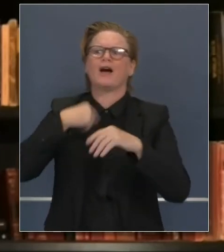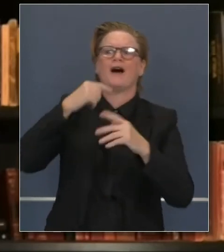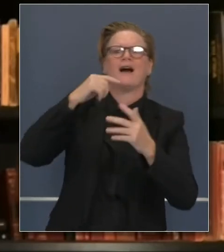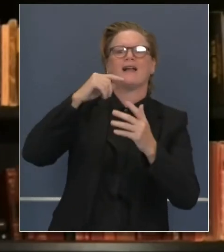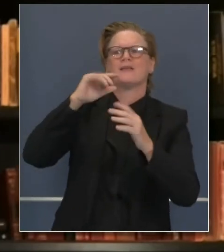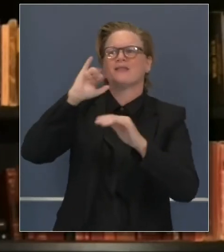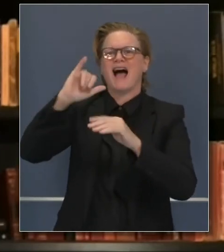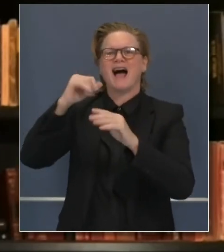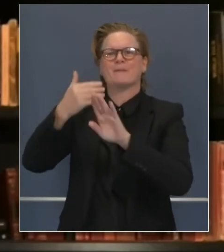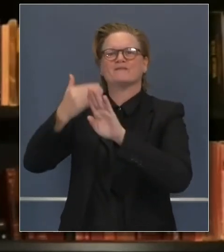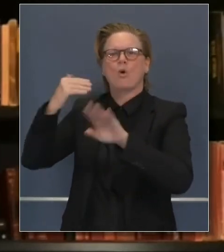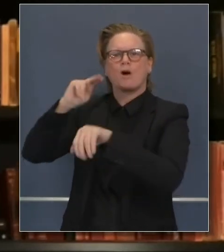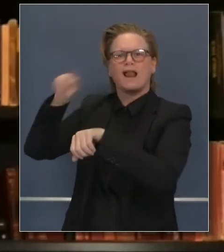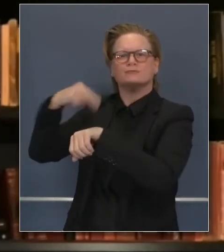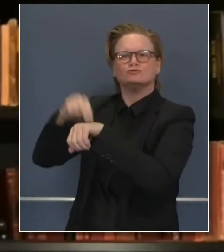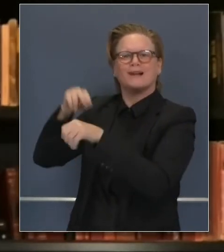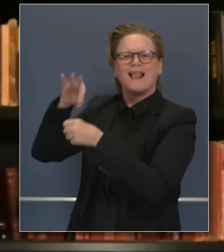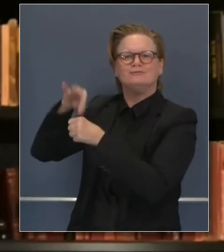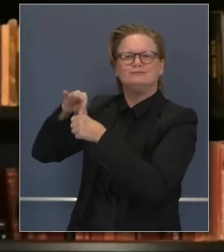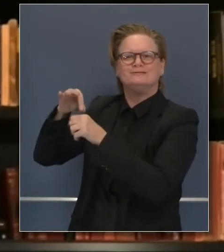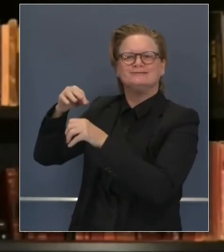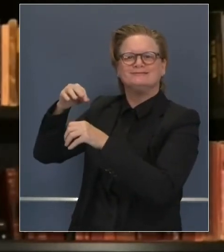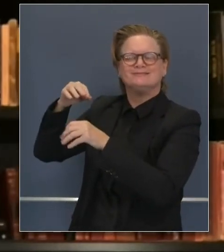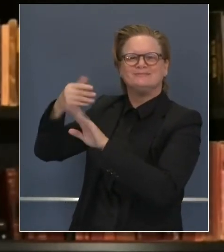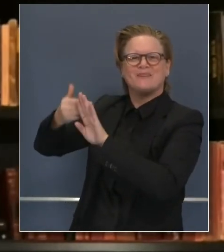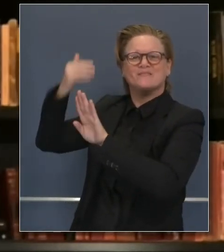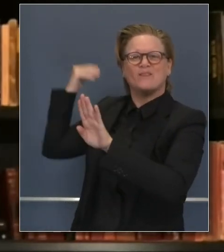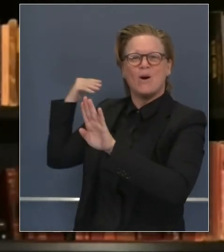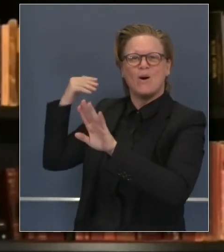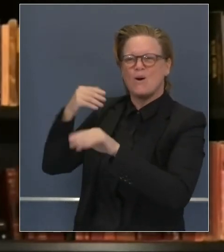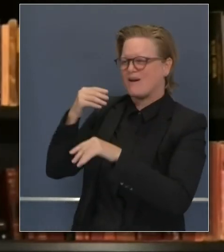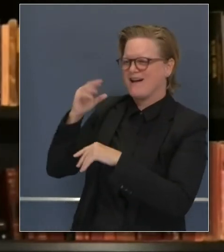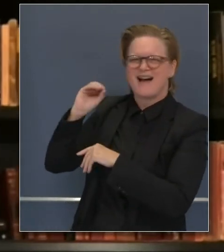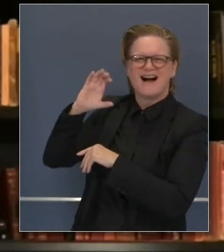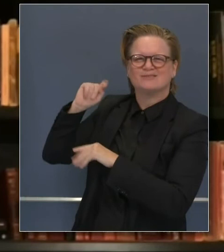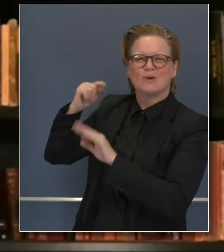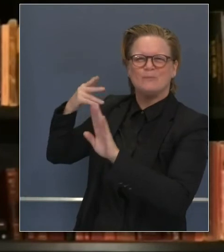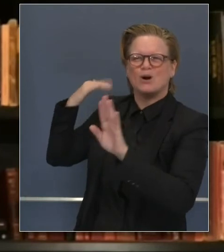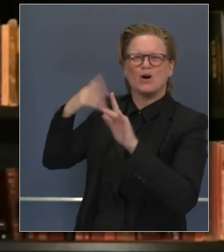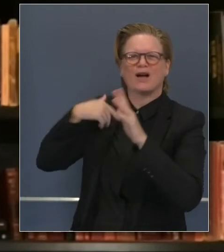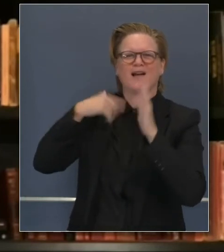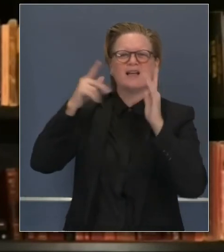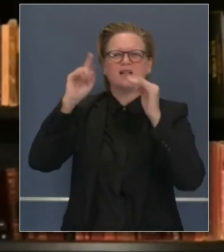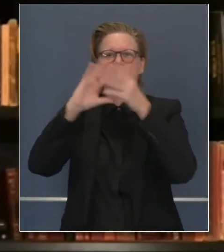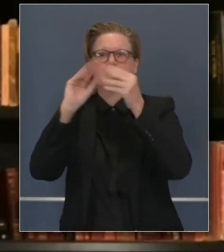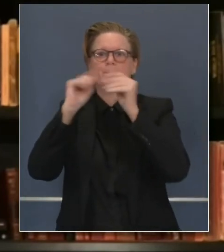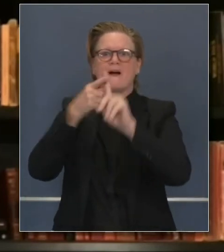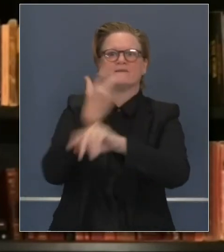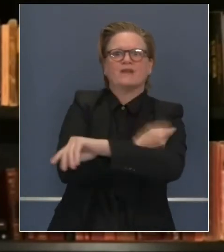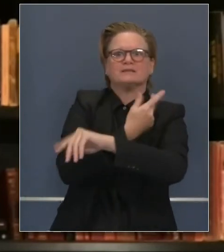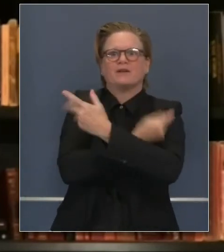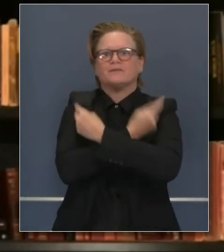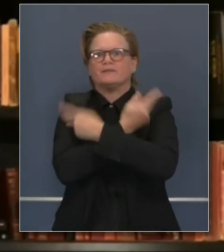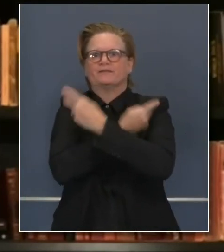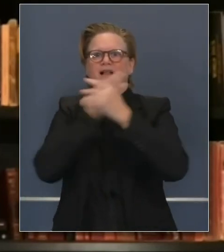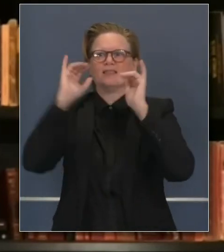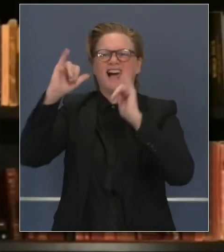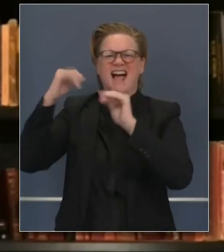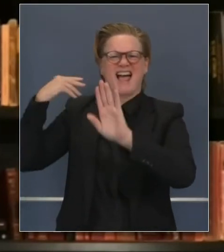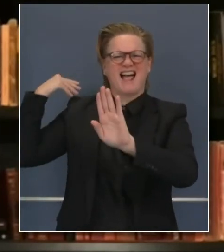learns to be sober about what is often announced from national prism. That